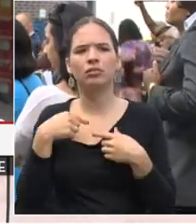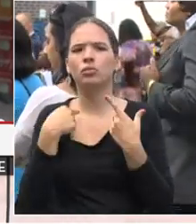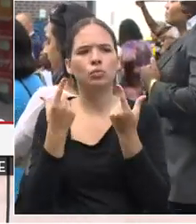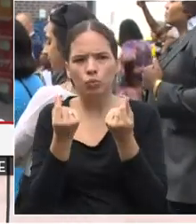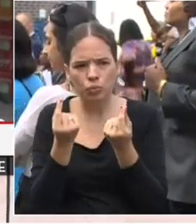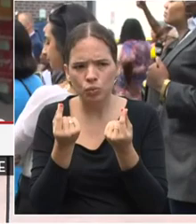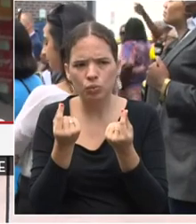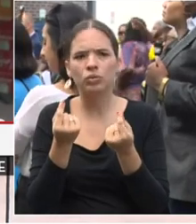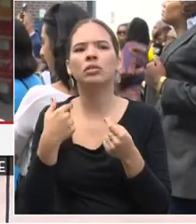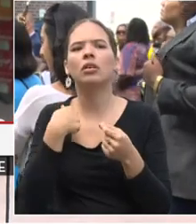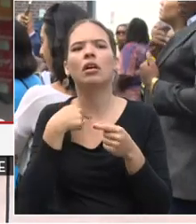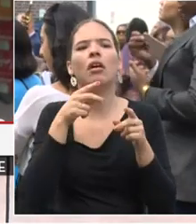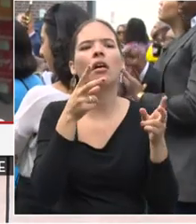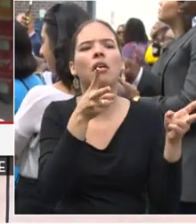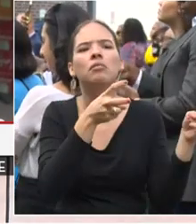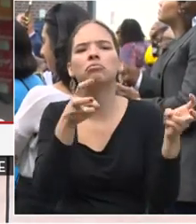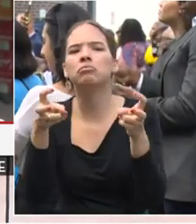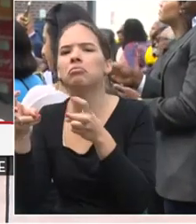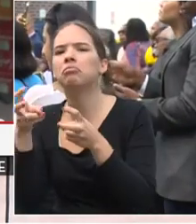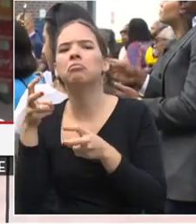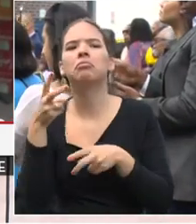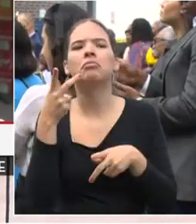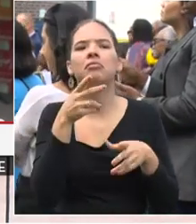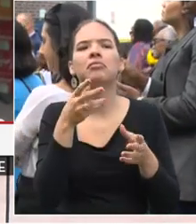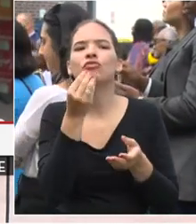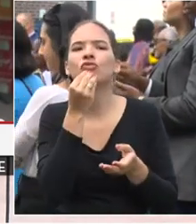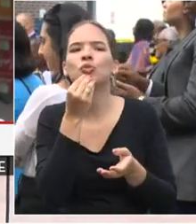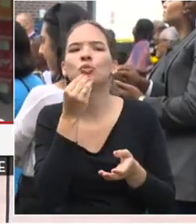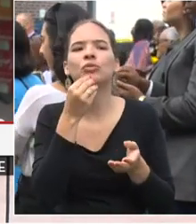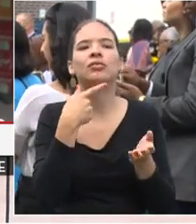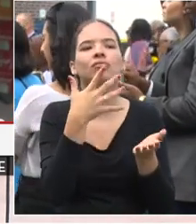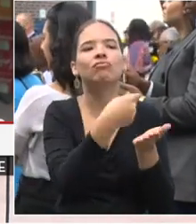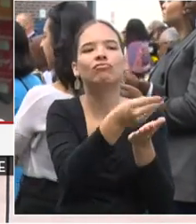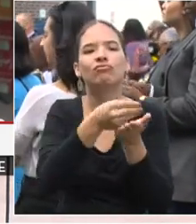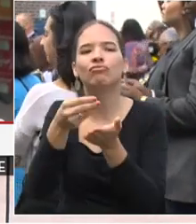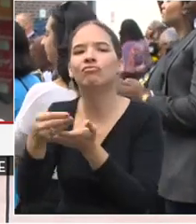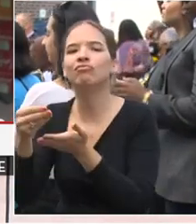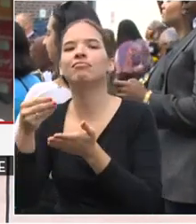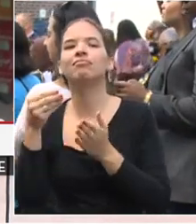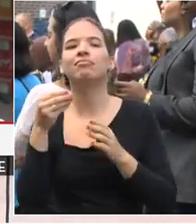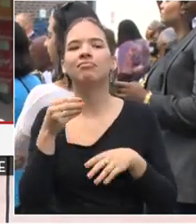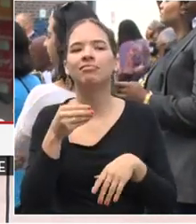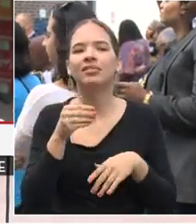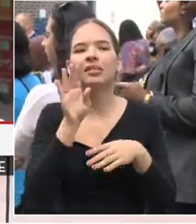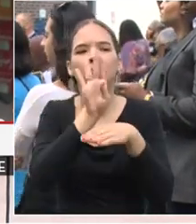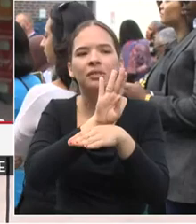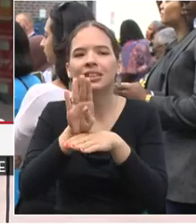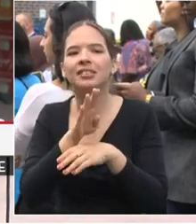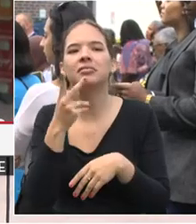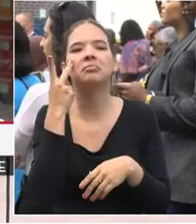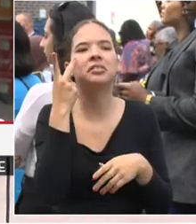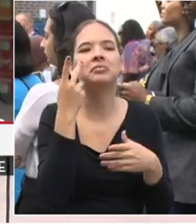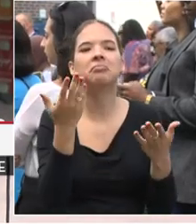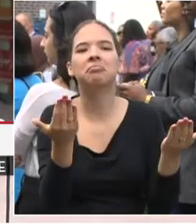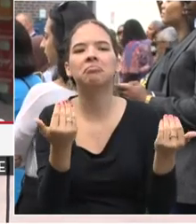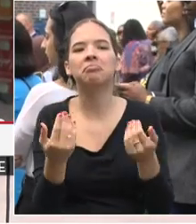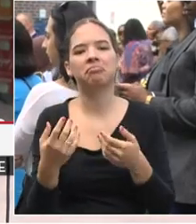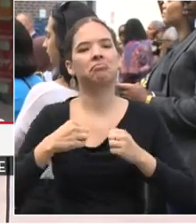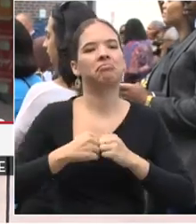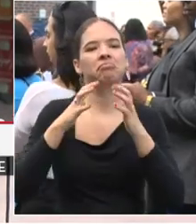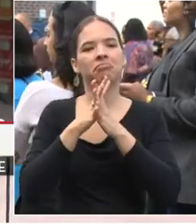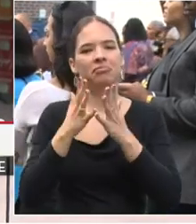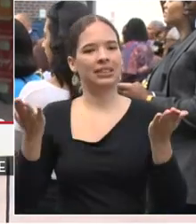some of the food retailers that you've heard about today. So we were here in February at the Starbucks, and some